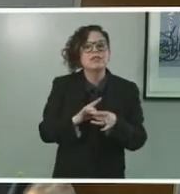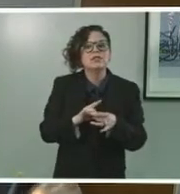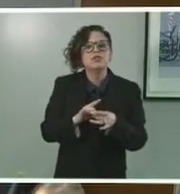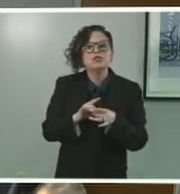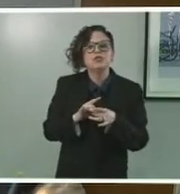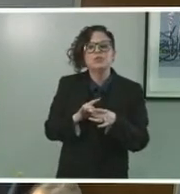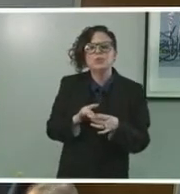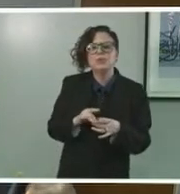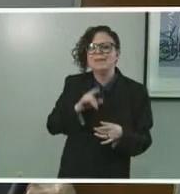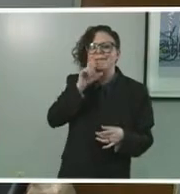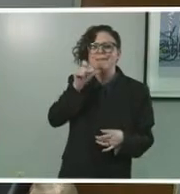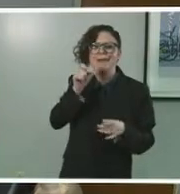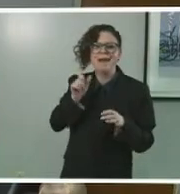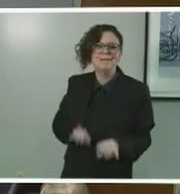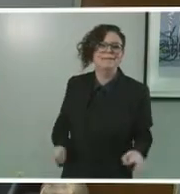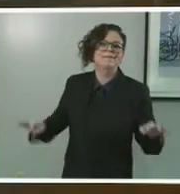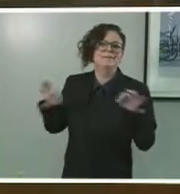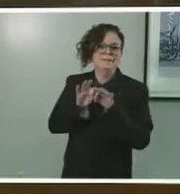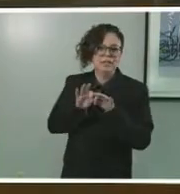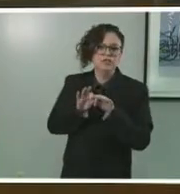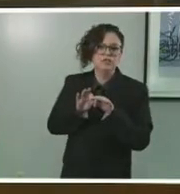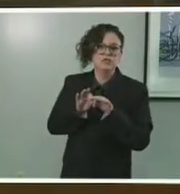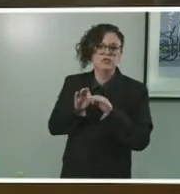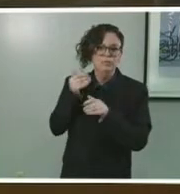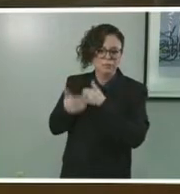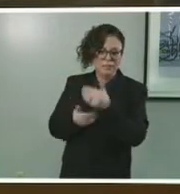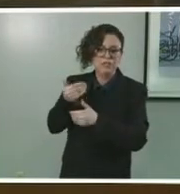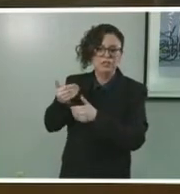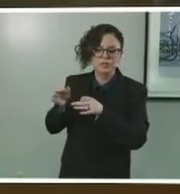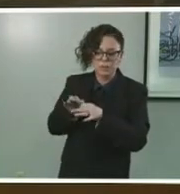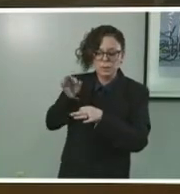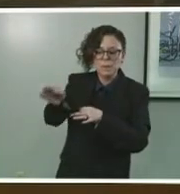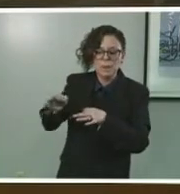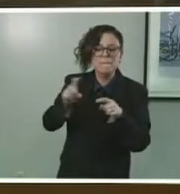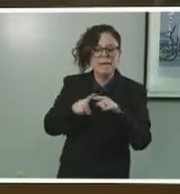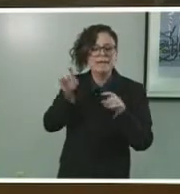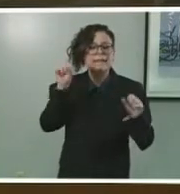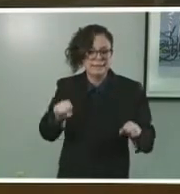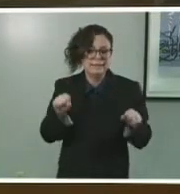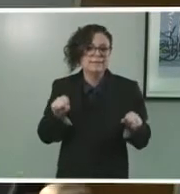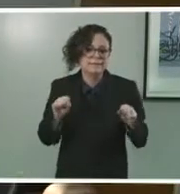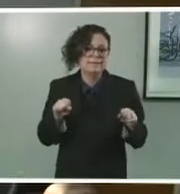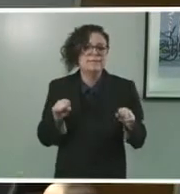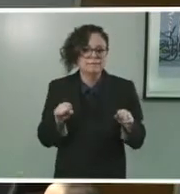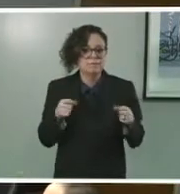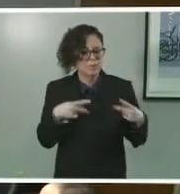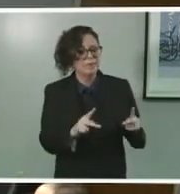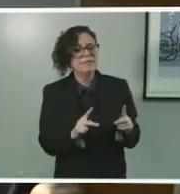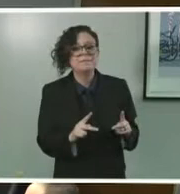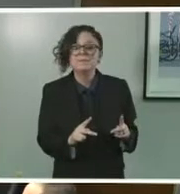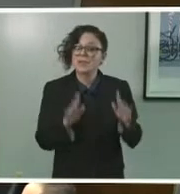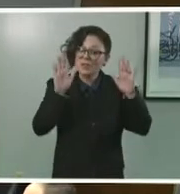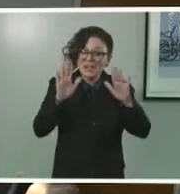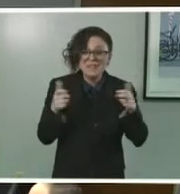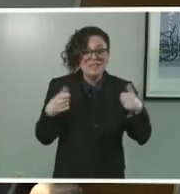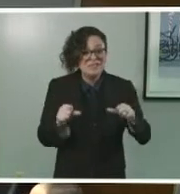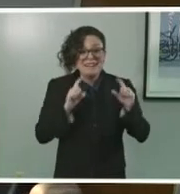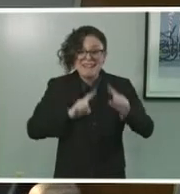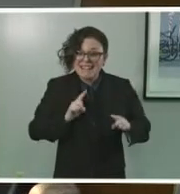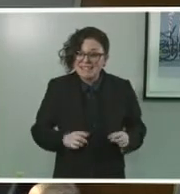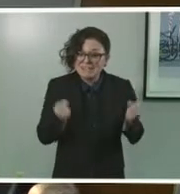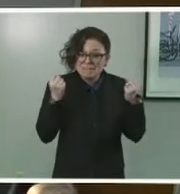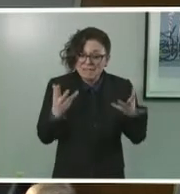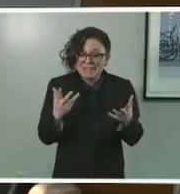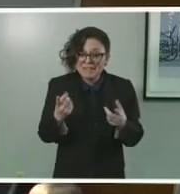elective procedures being postponed, but yes, they're permitted. Great. Well, we tried to answer as many as we